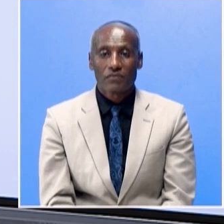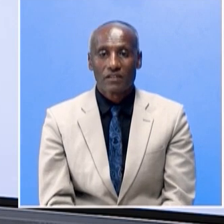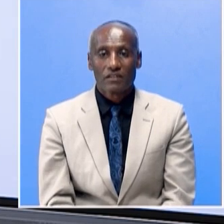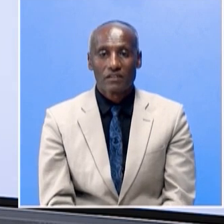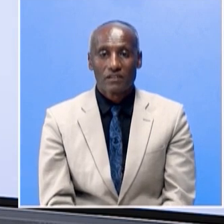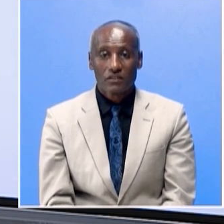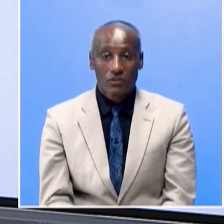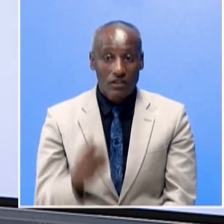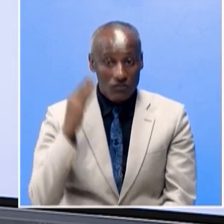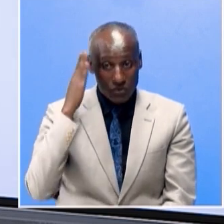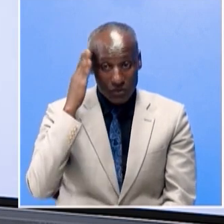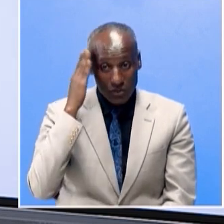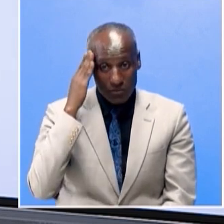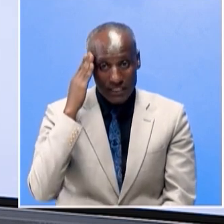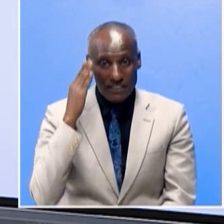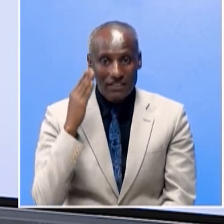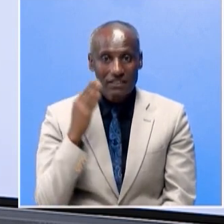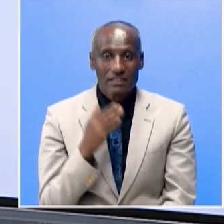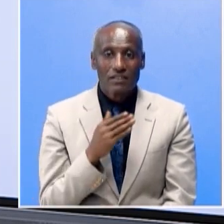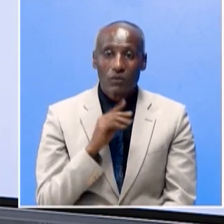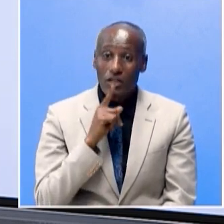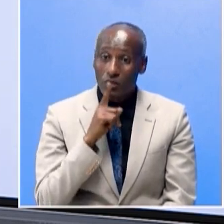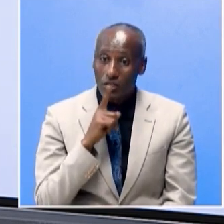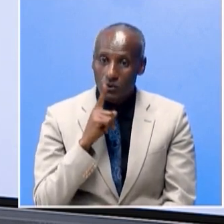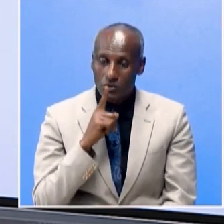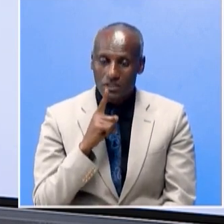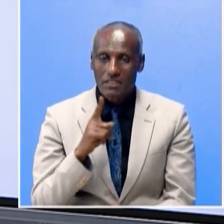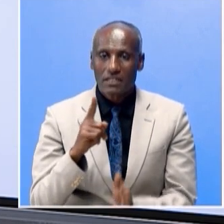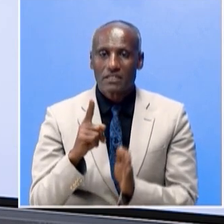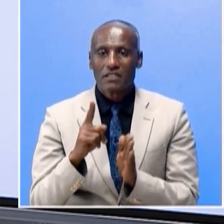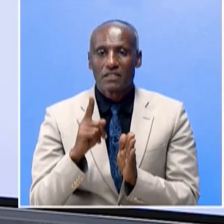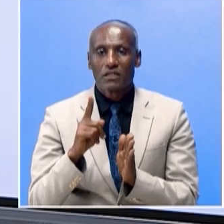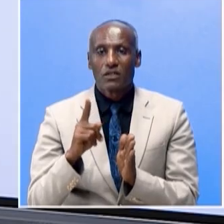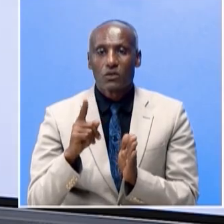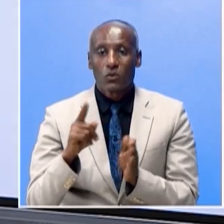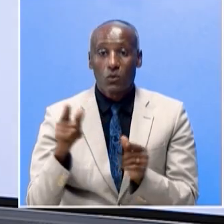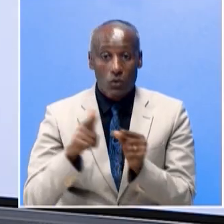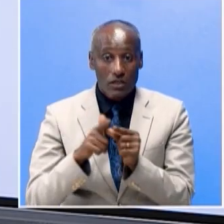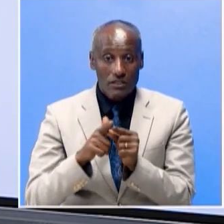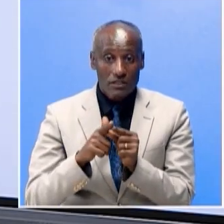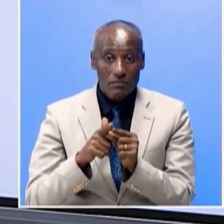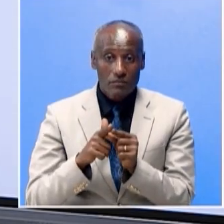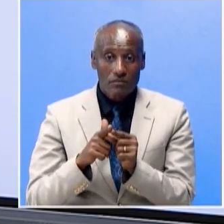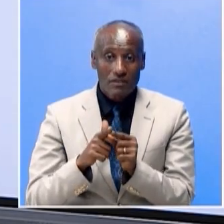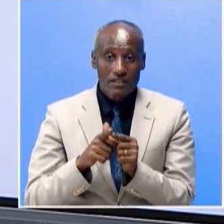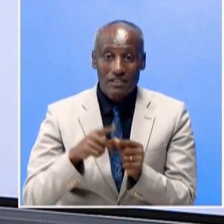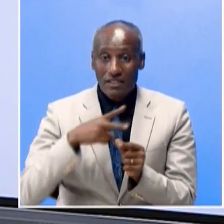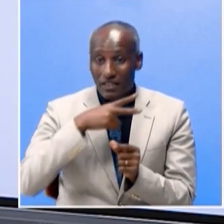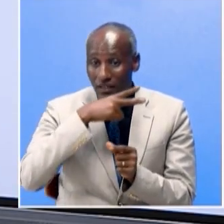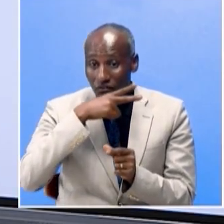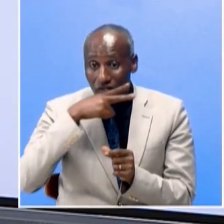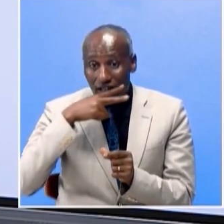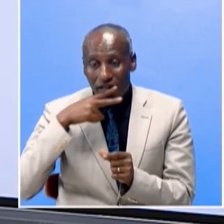in your mind is that while you are using such kinds of words, the verb which comes next to